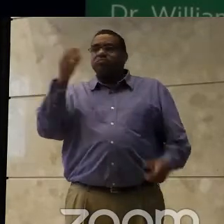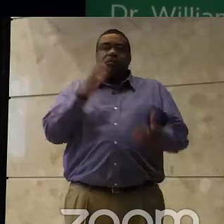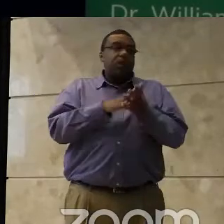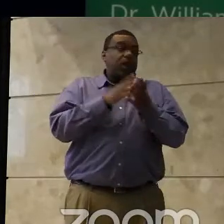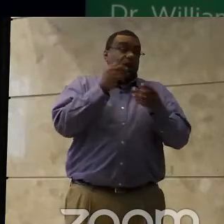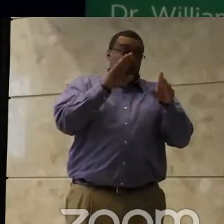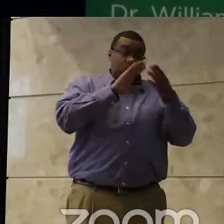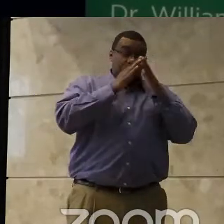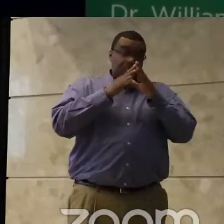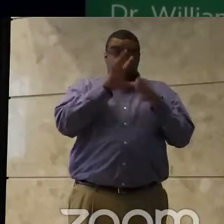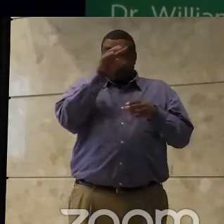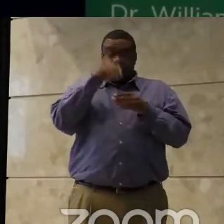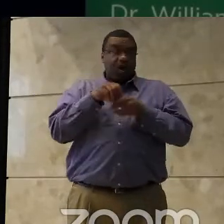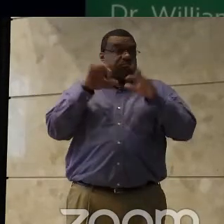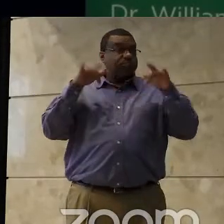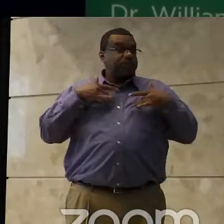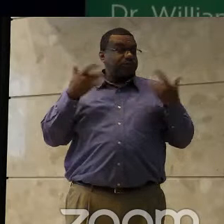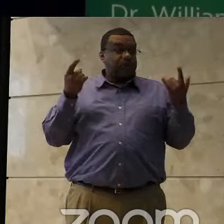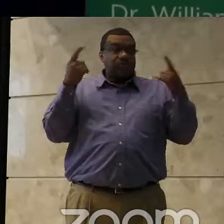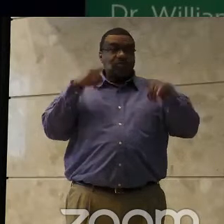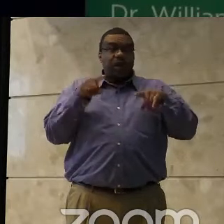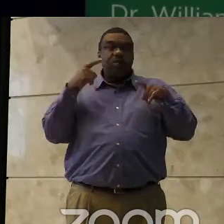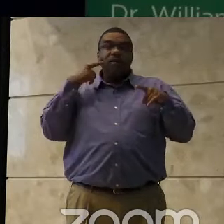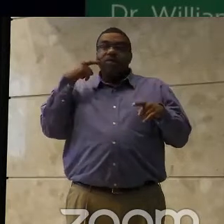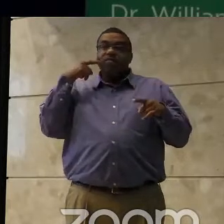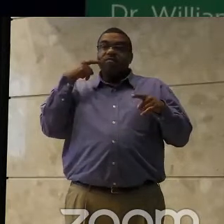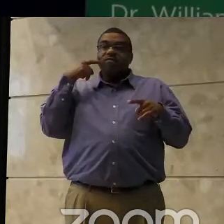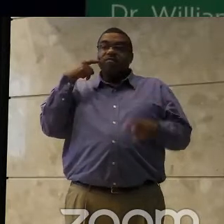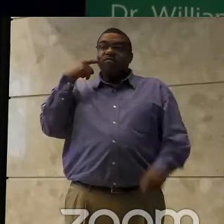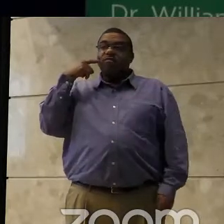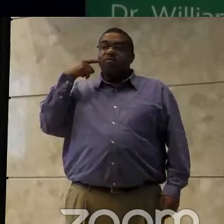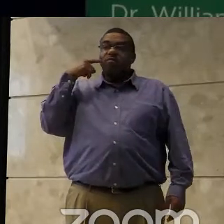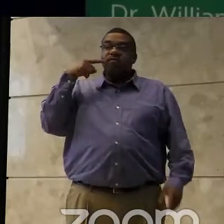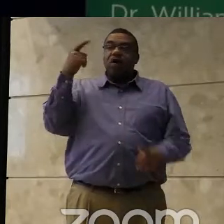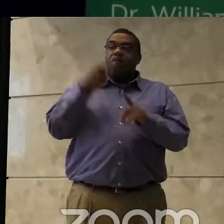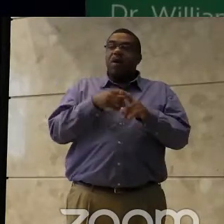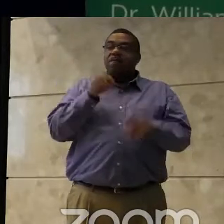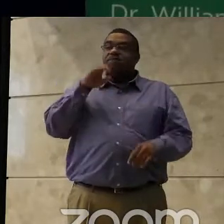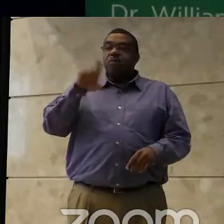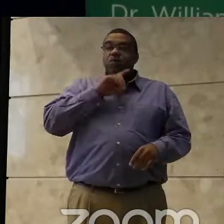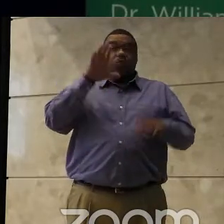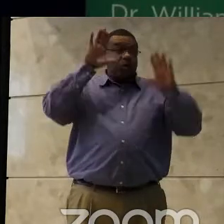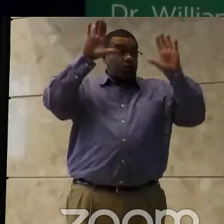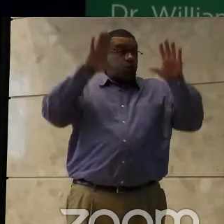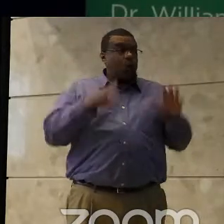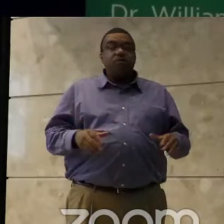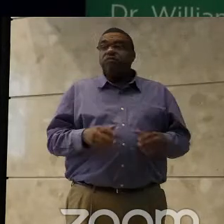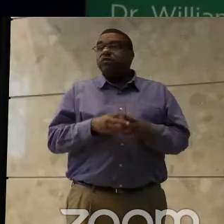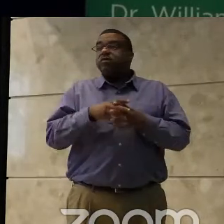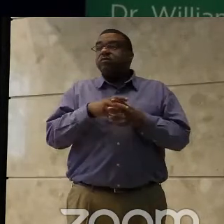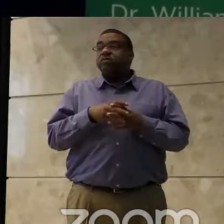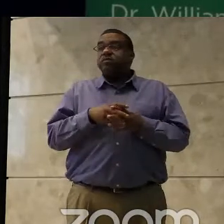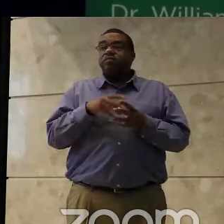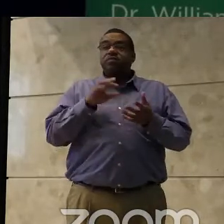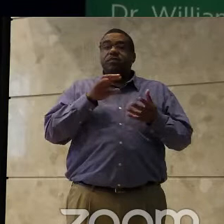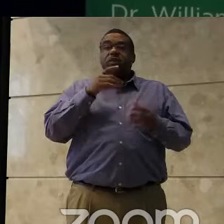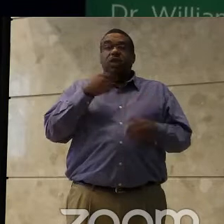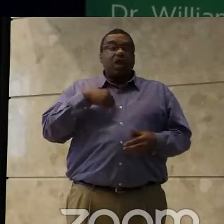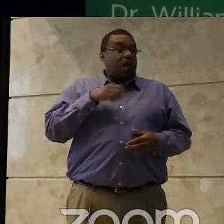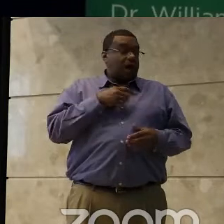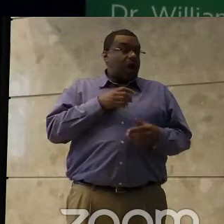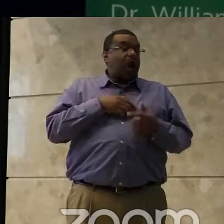community engaged events we've done today and throughout the rest of this February has been tremendous. And so our interim